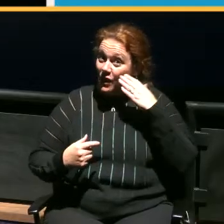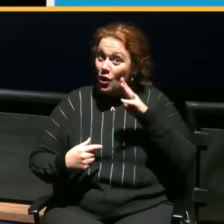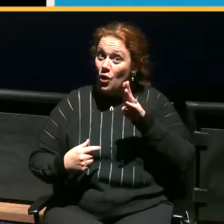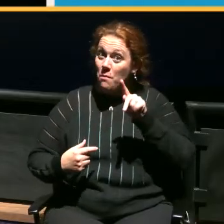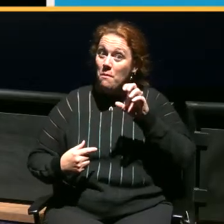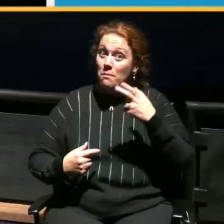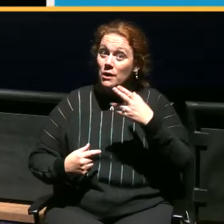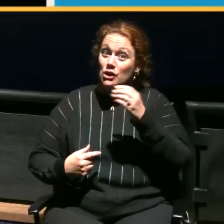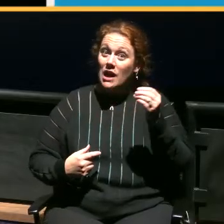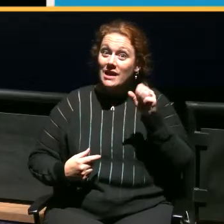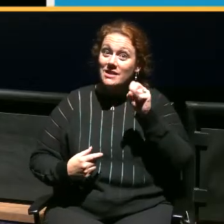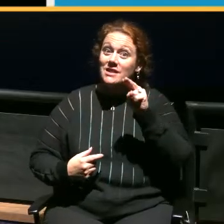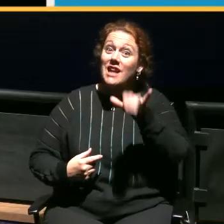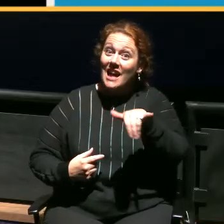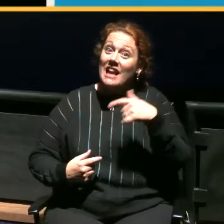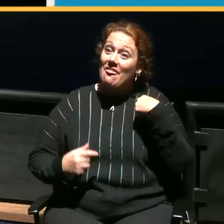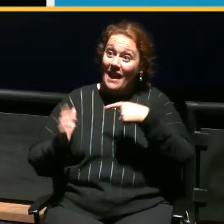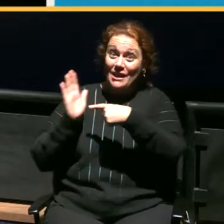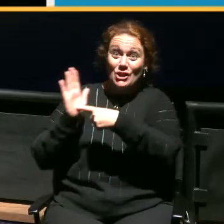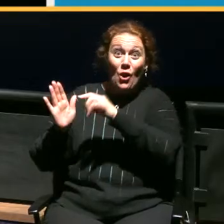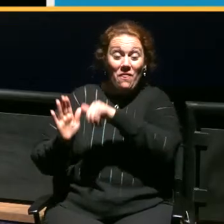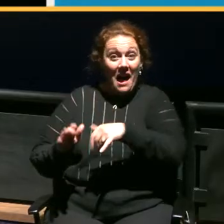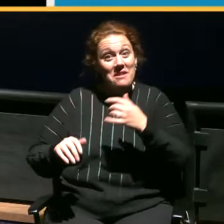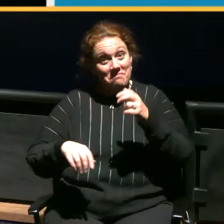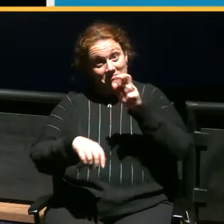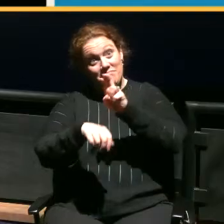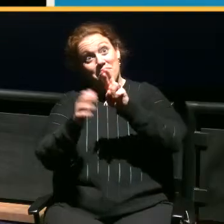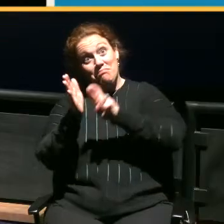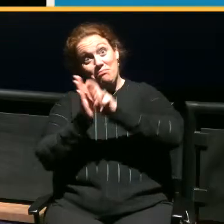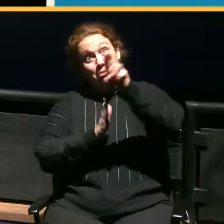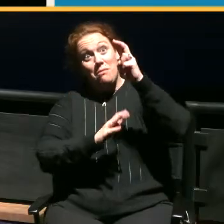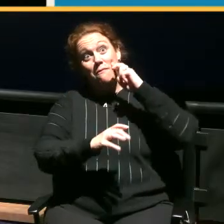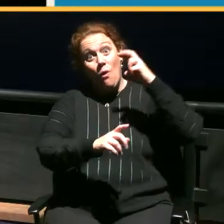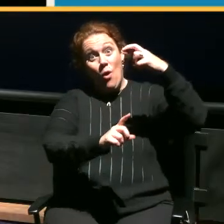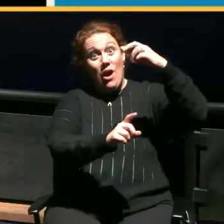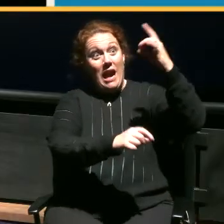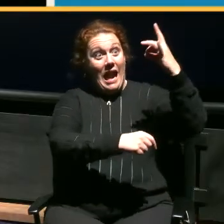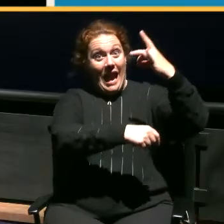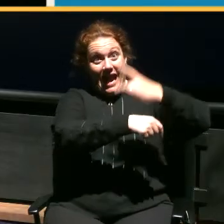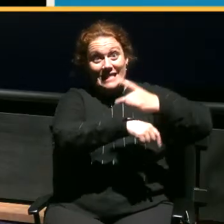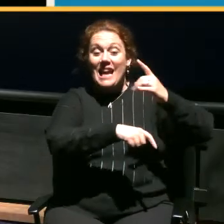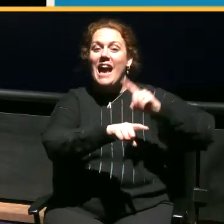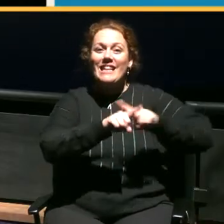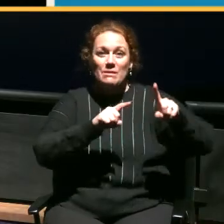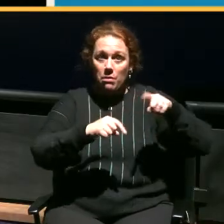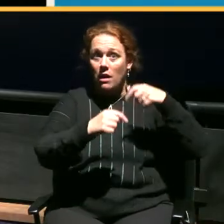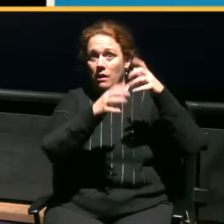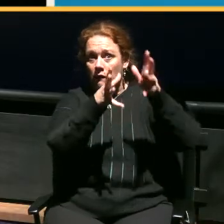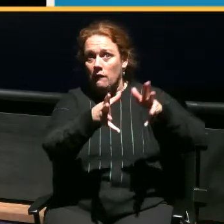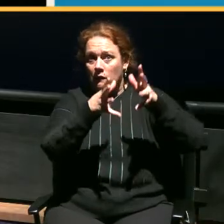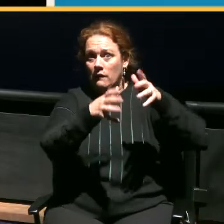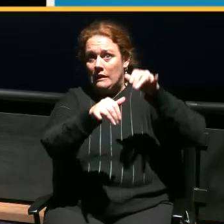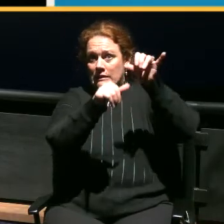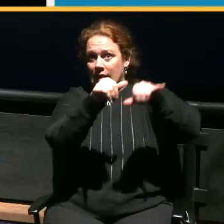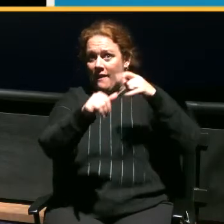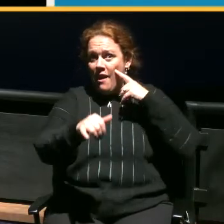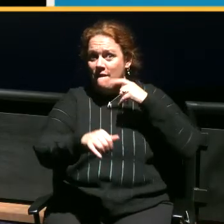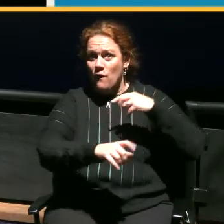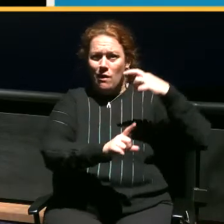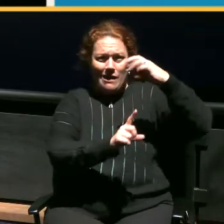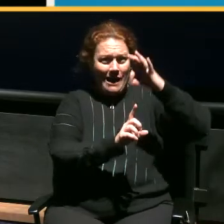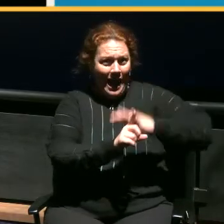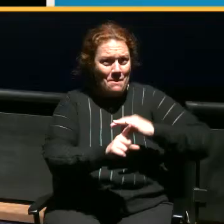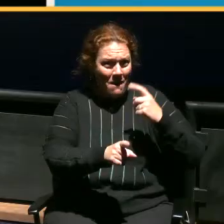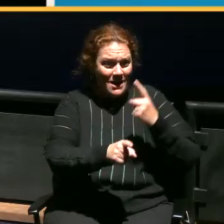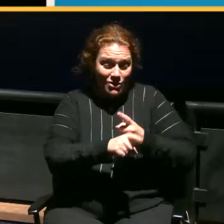and Sonny, they demonstrated this, right? Going up for 8 days and they ended up for 9 months up there, right? This can happen. So if you have your space shuttle